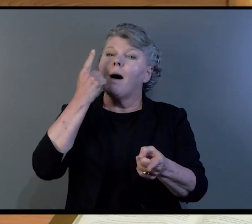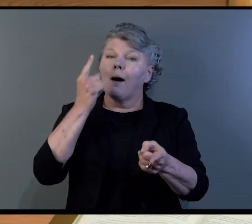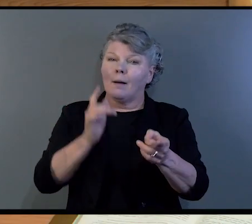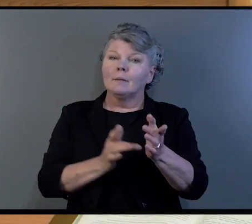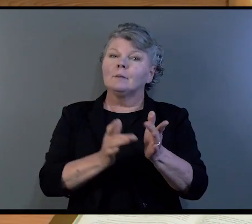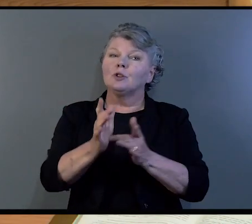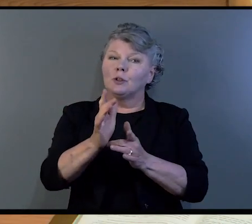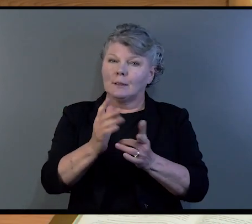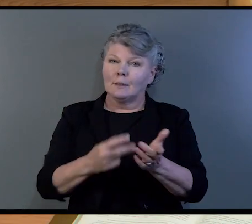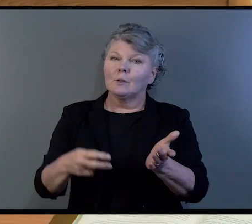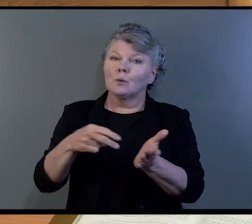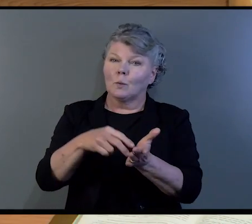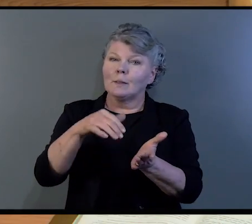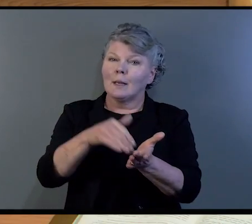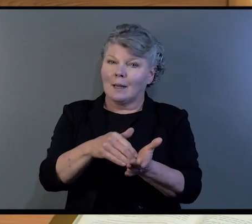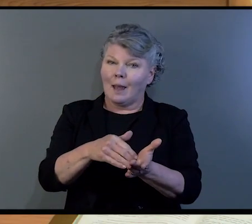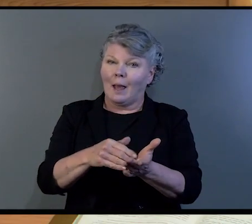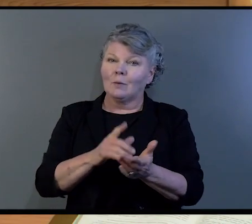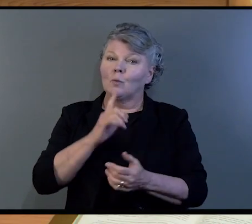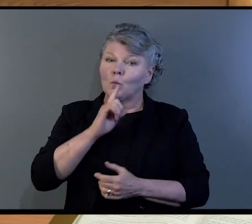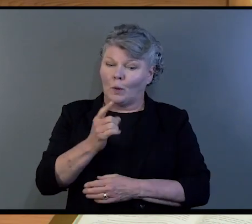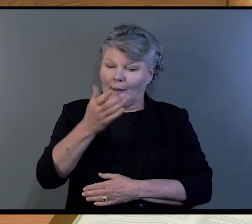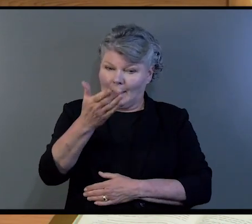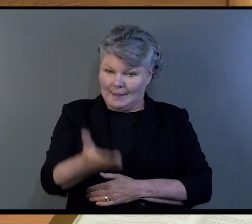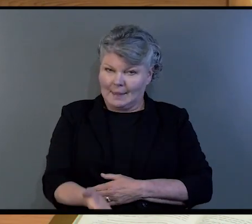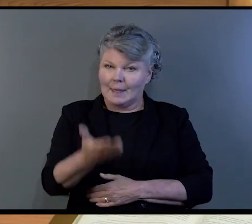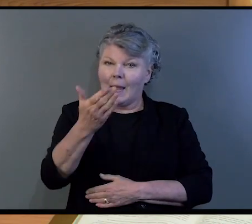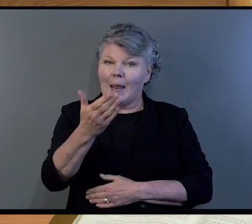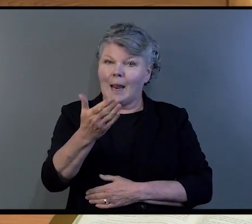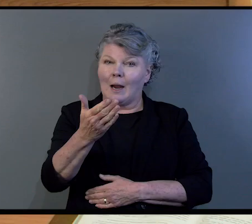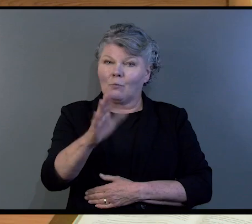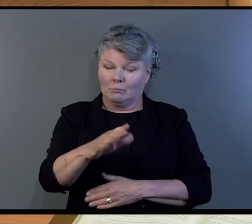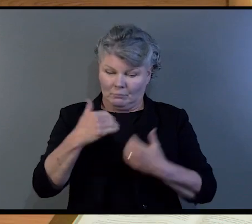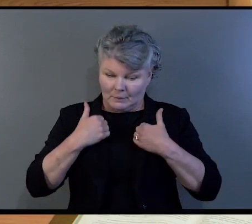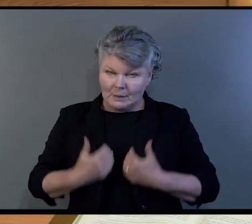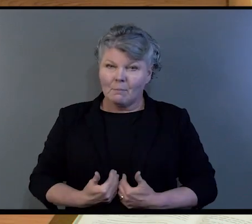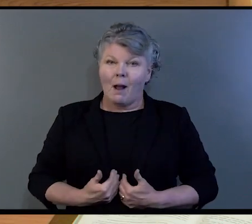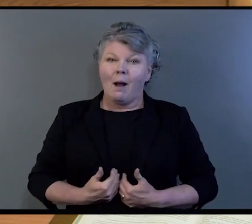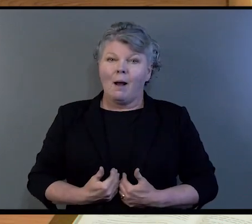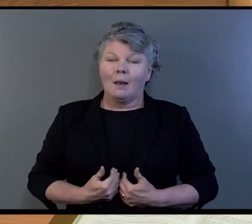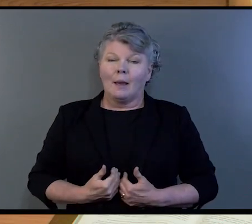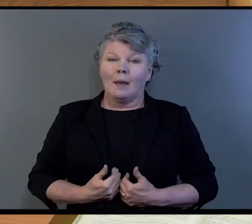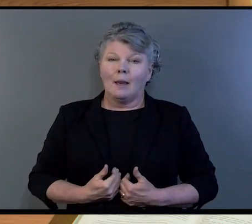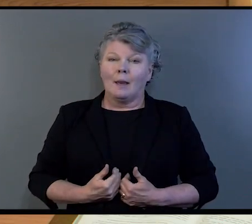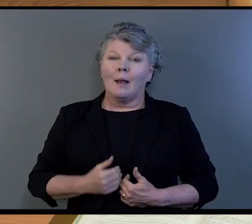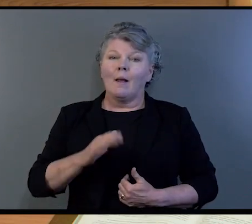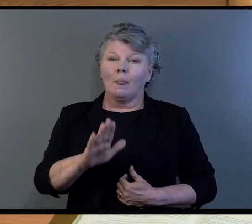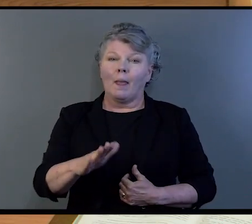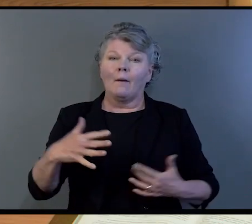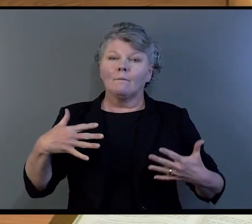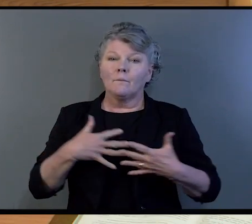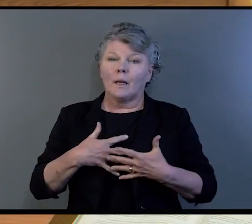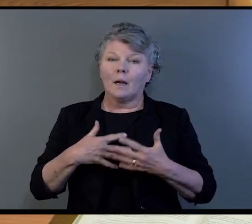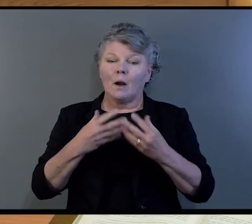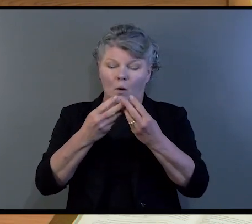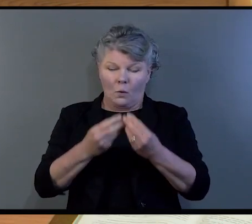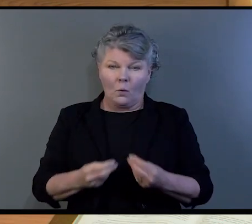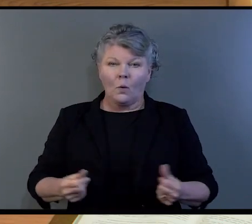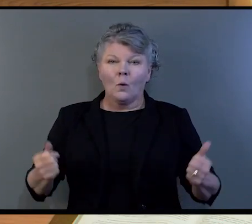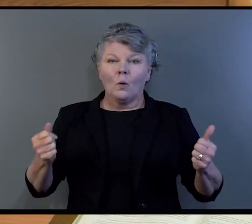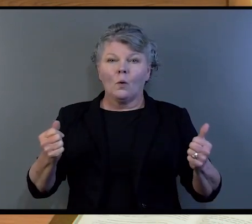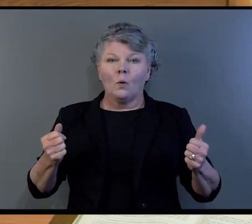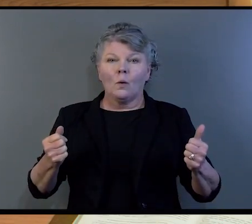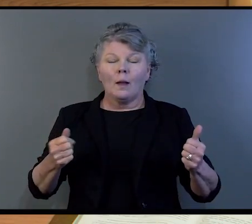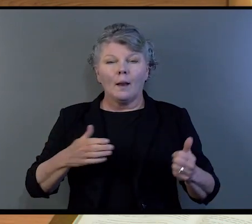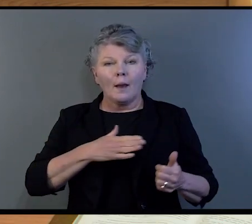risen from the dead, that he's not an illusion, that he is there in his body, that they overcome their fear and are glad